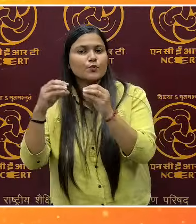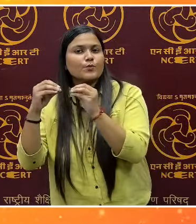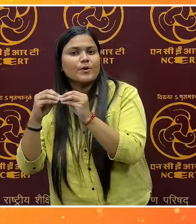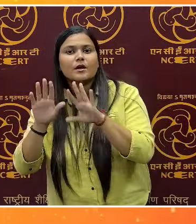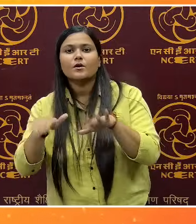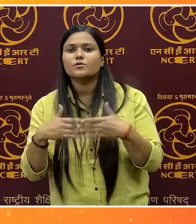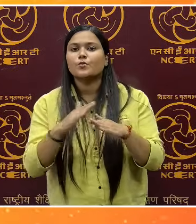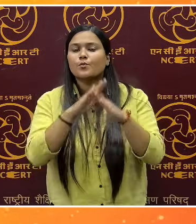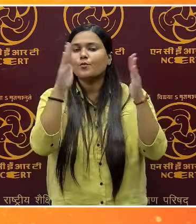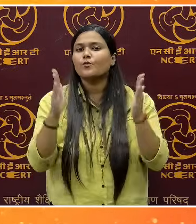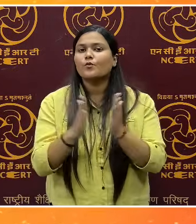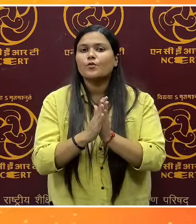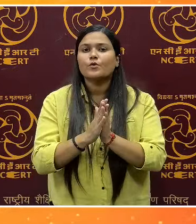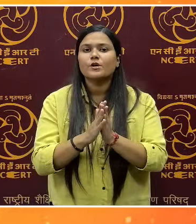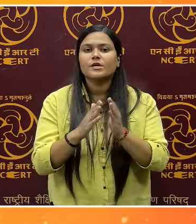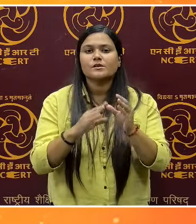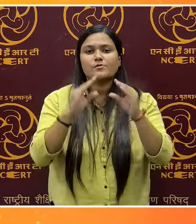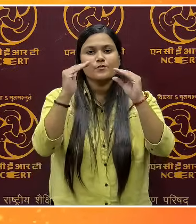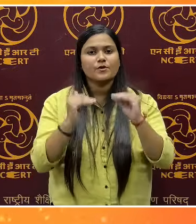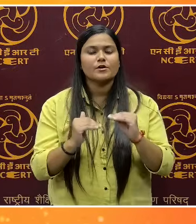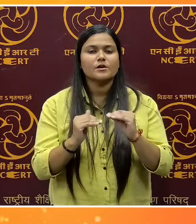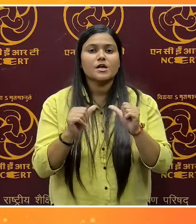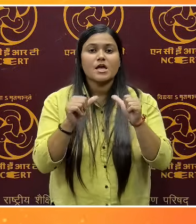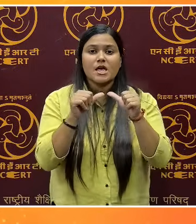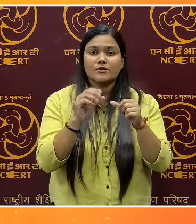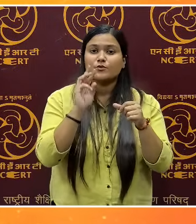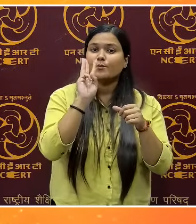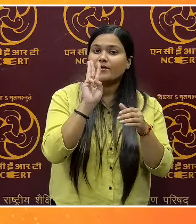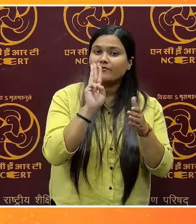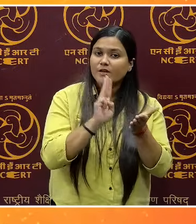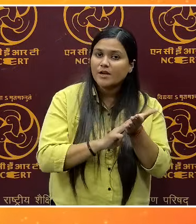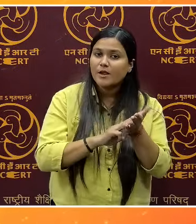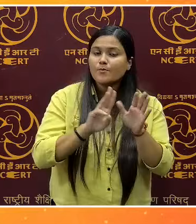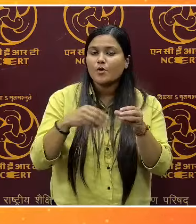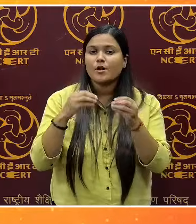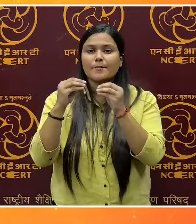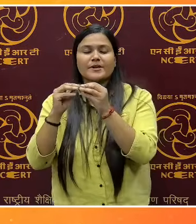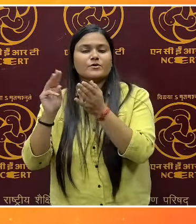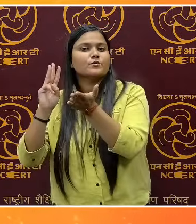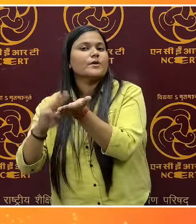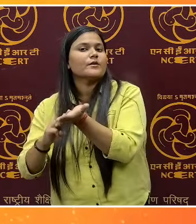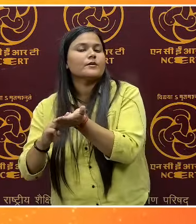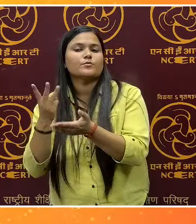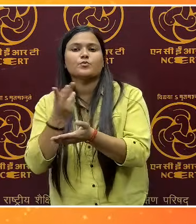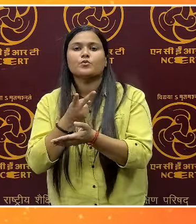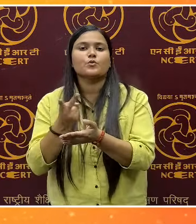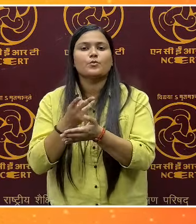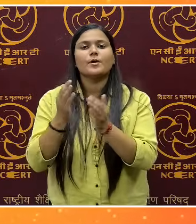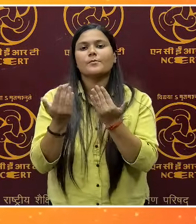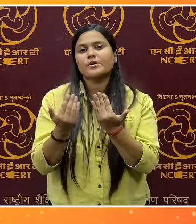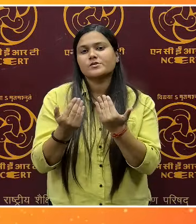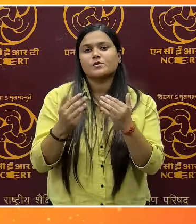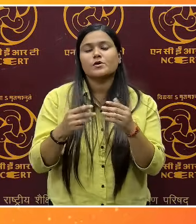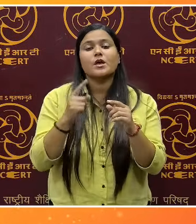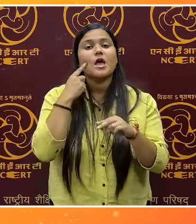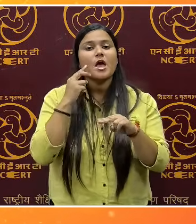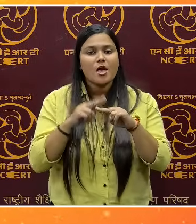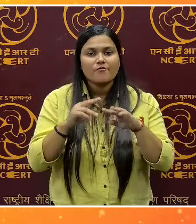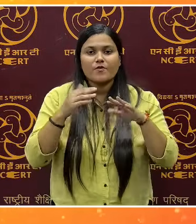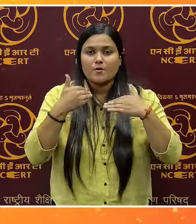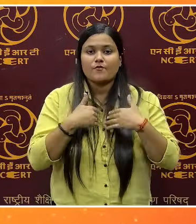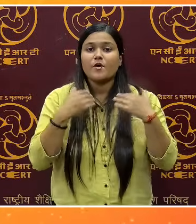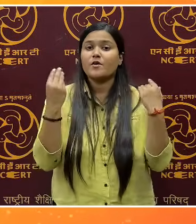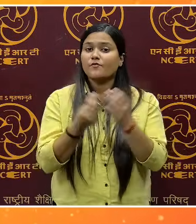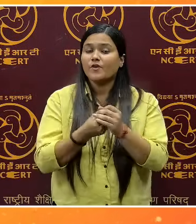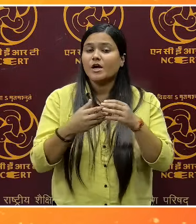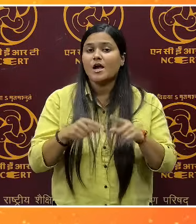whole raised to m can be written as a to the power m into b to the power m. Okay. And when we have division, quotient